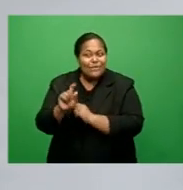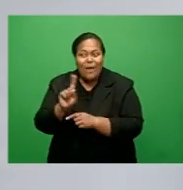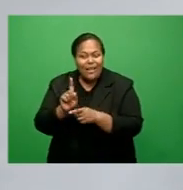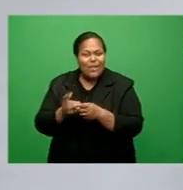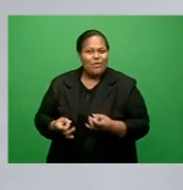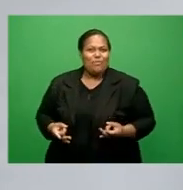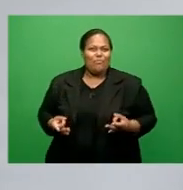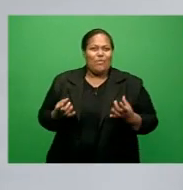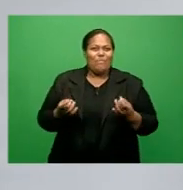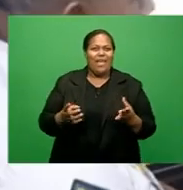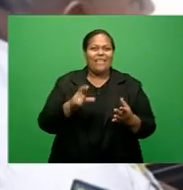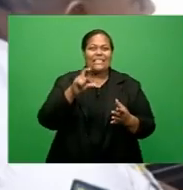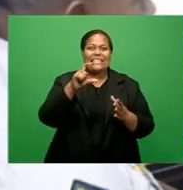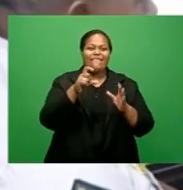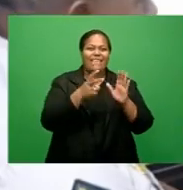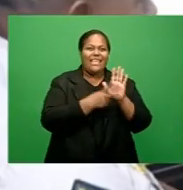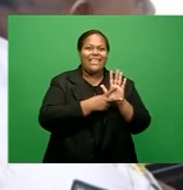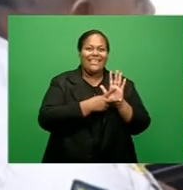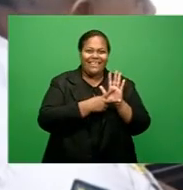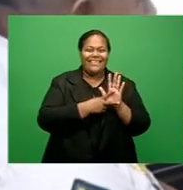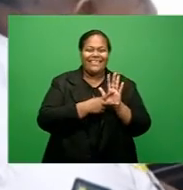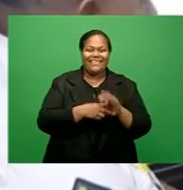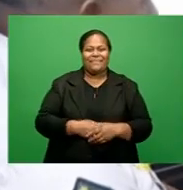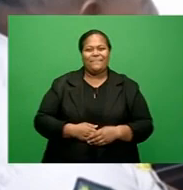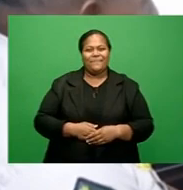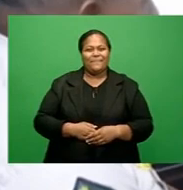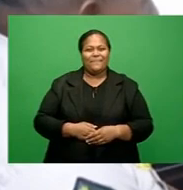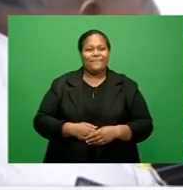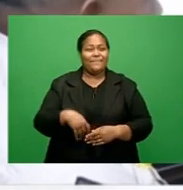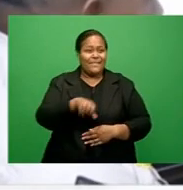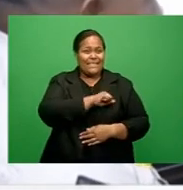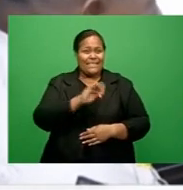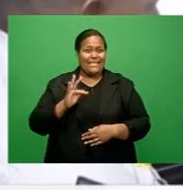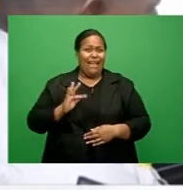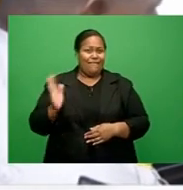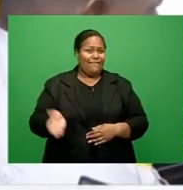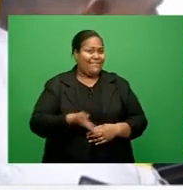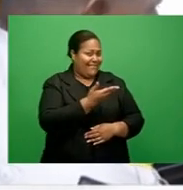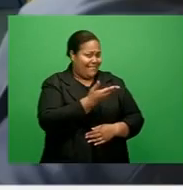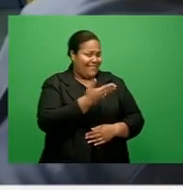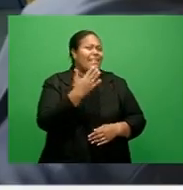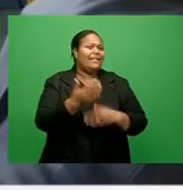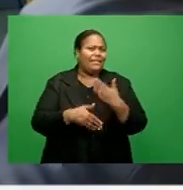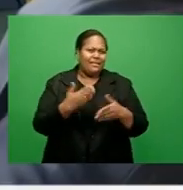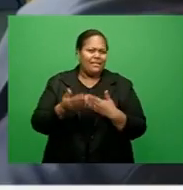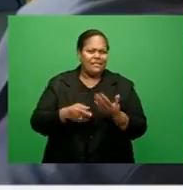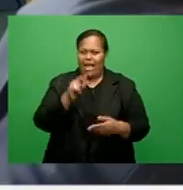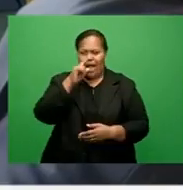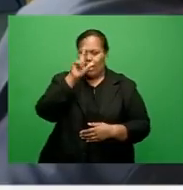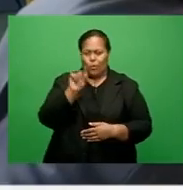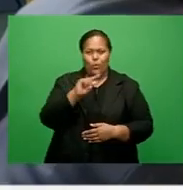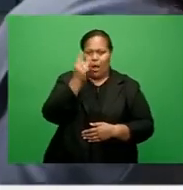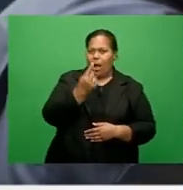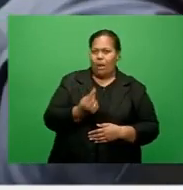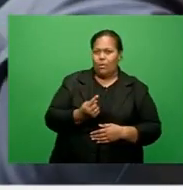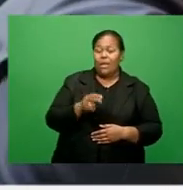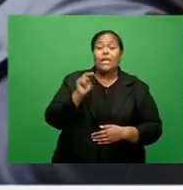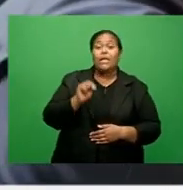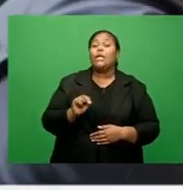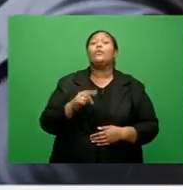prepare their CVs. Staff Officer Waisale Songonakalo says they cannot do it alone and need support